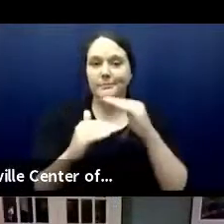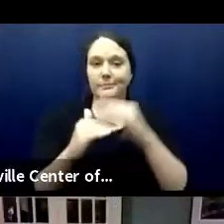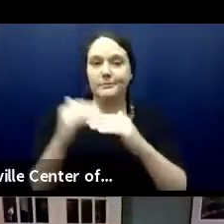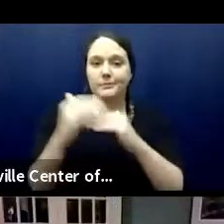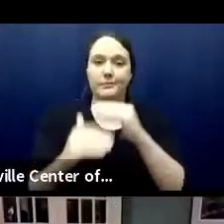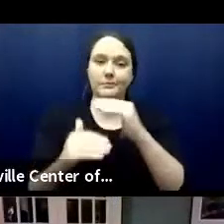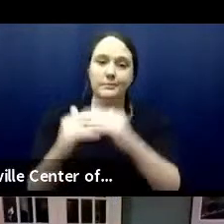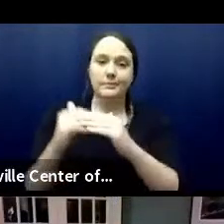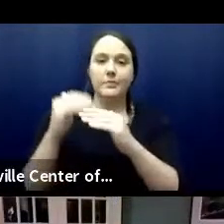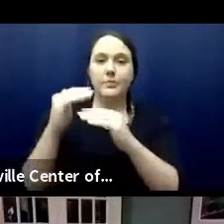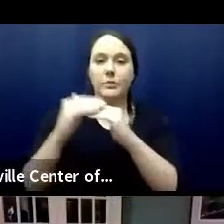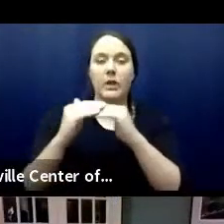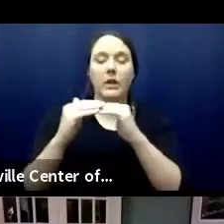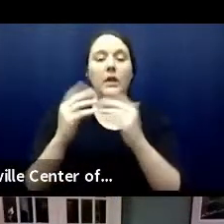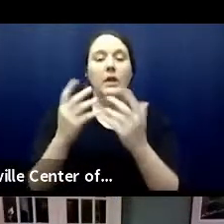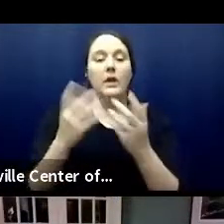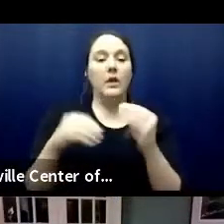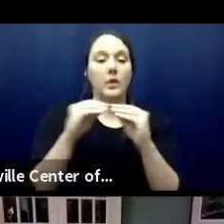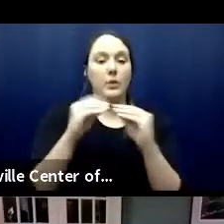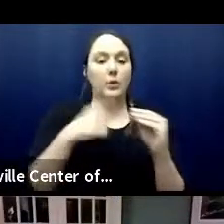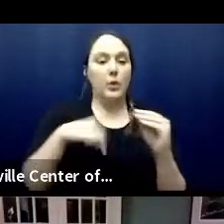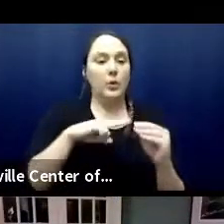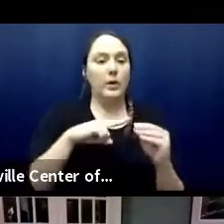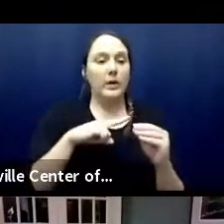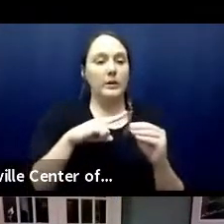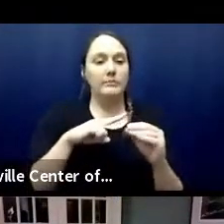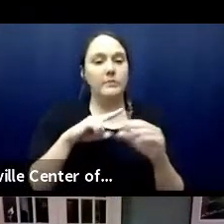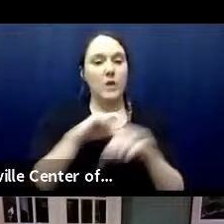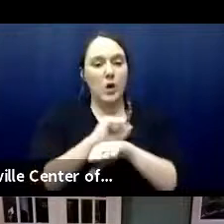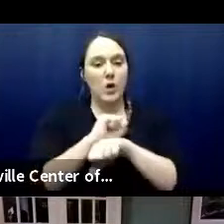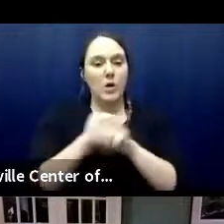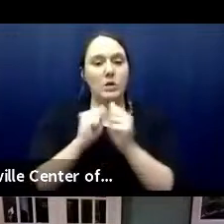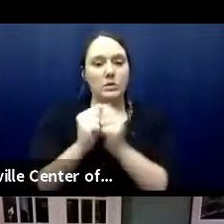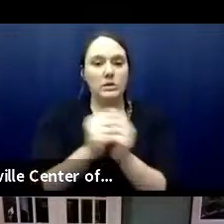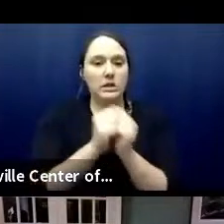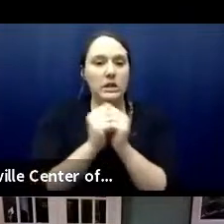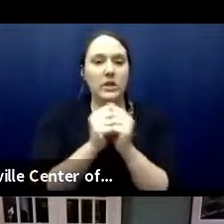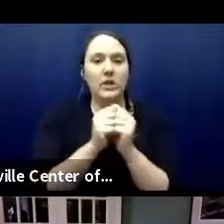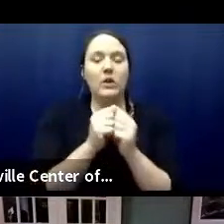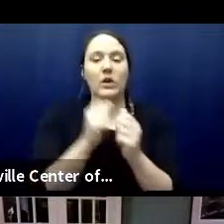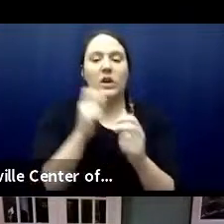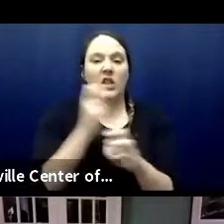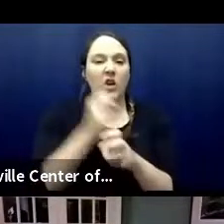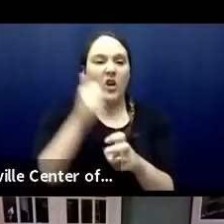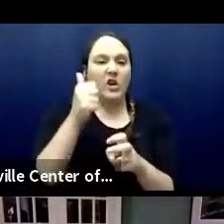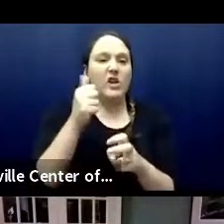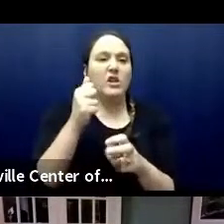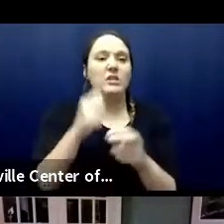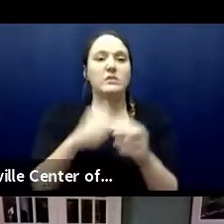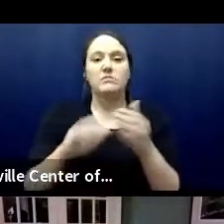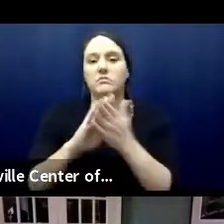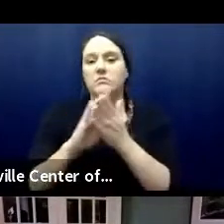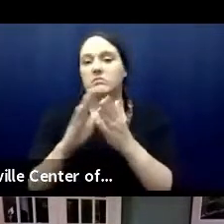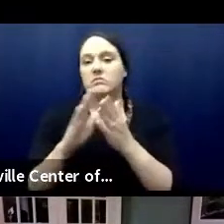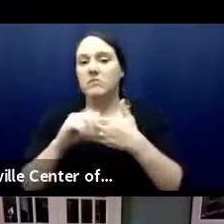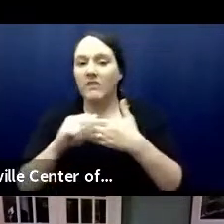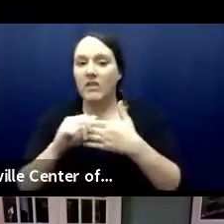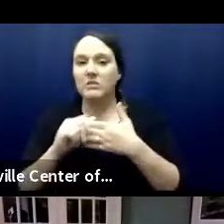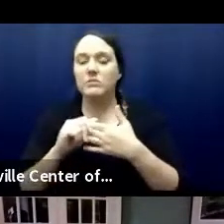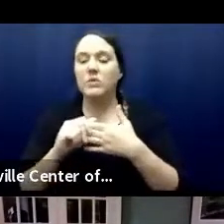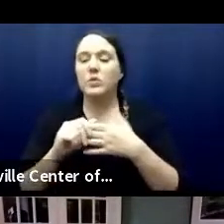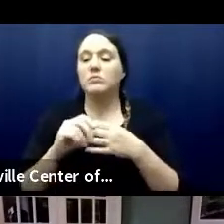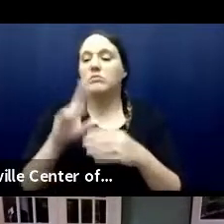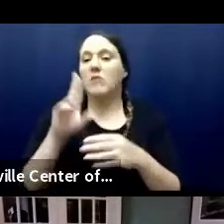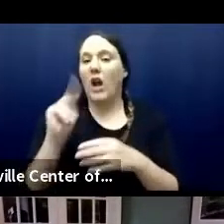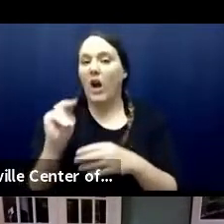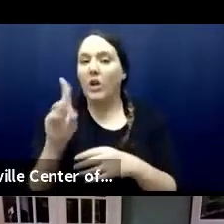The more we pull together, the more we wind together, the harder it is to unwind. And so, with that being said, I